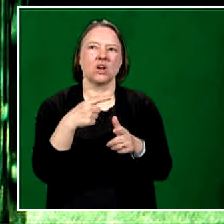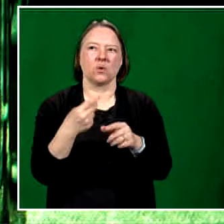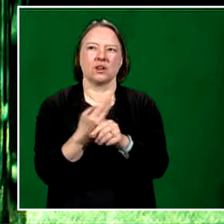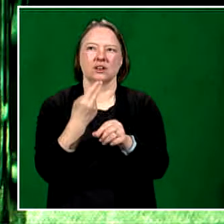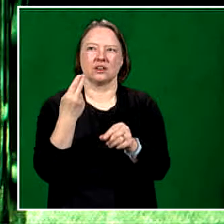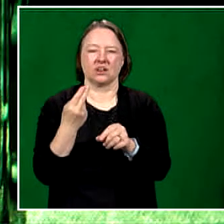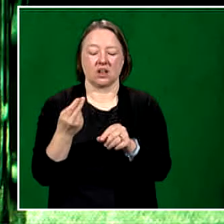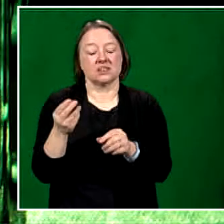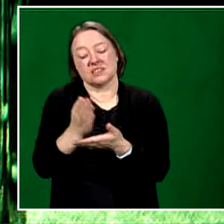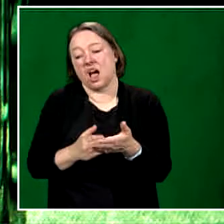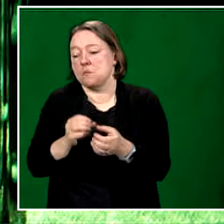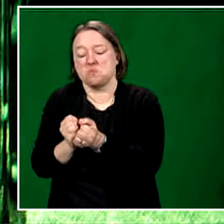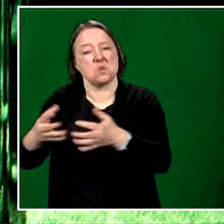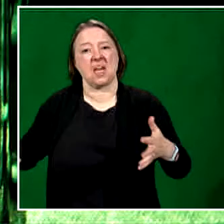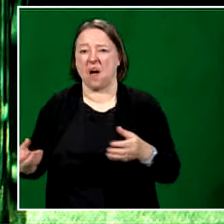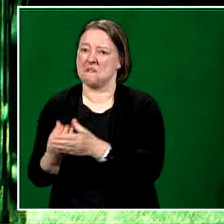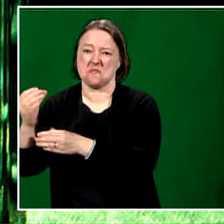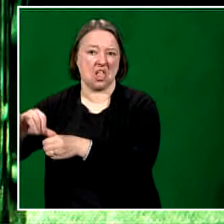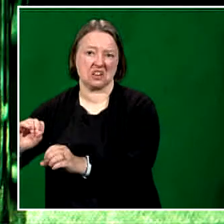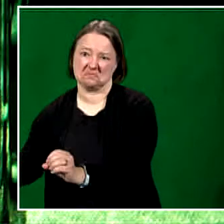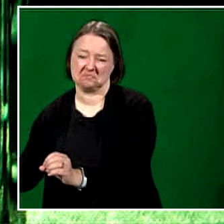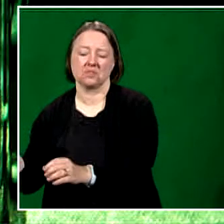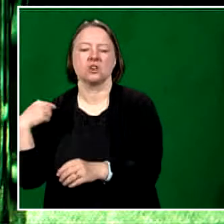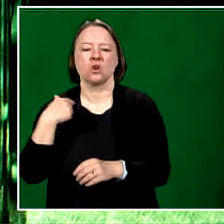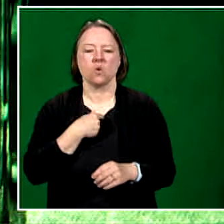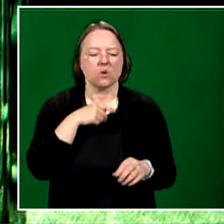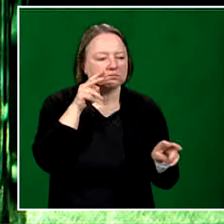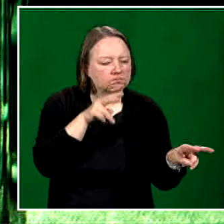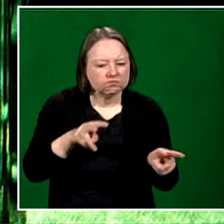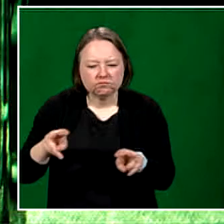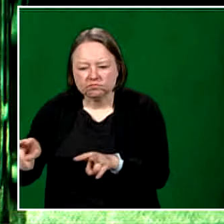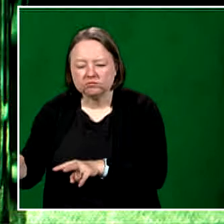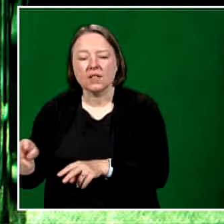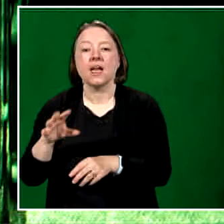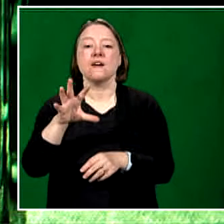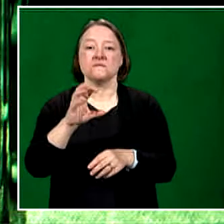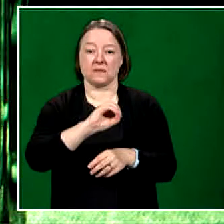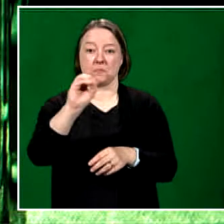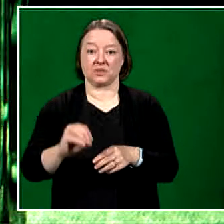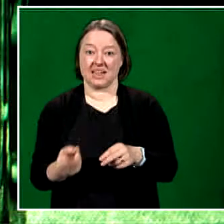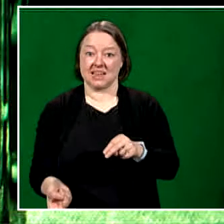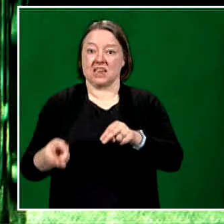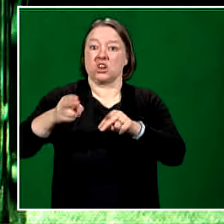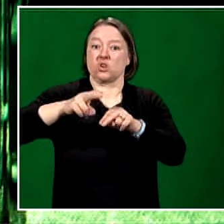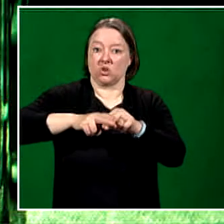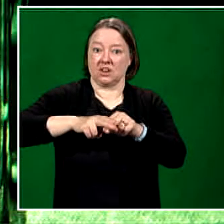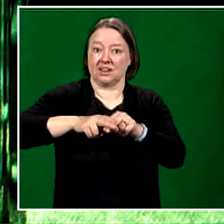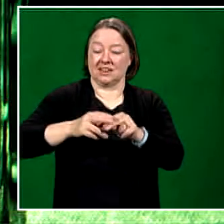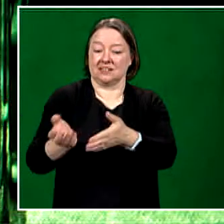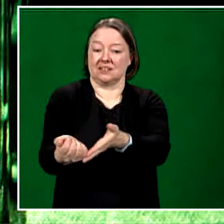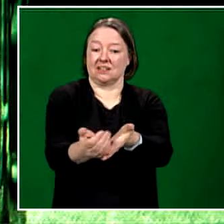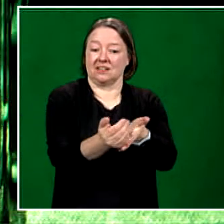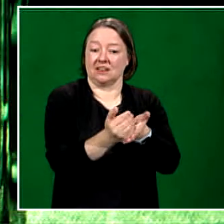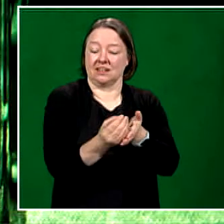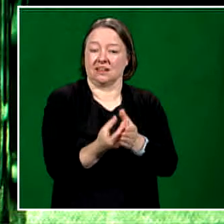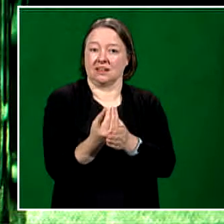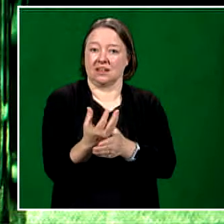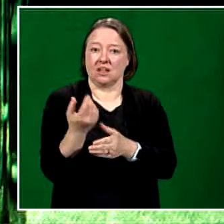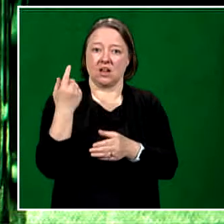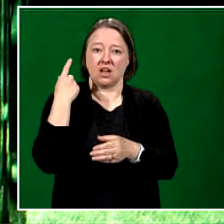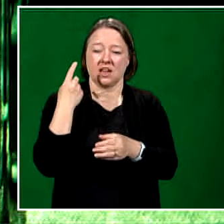all. At the end of harvest, we realized a 50% increase in yield for maize planted